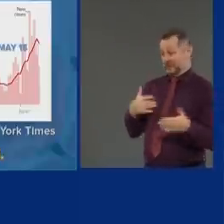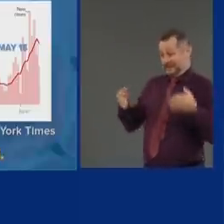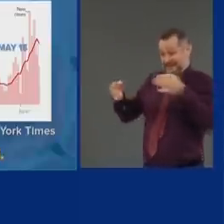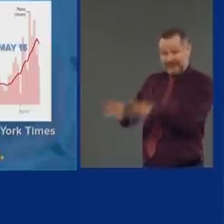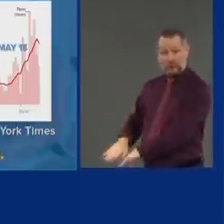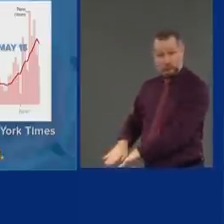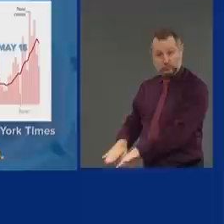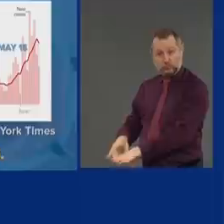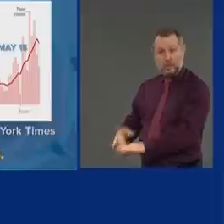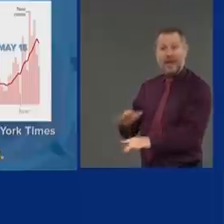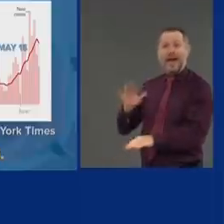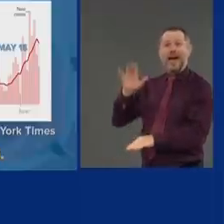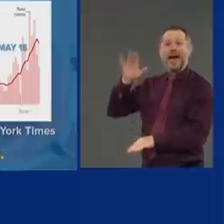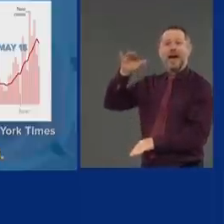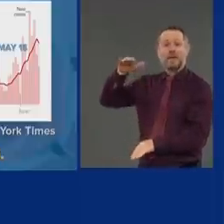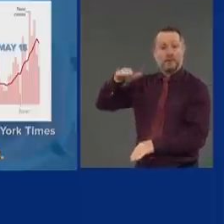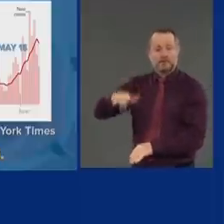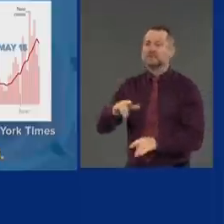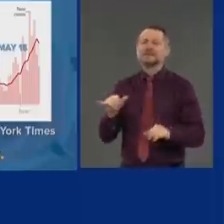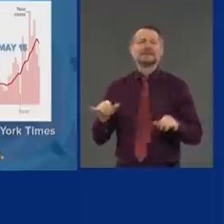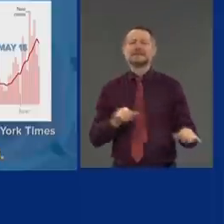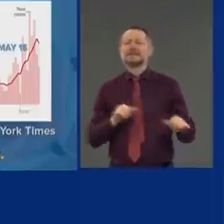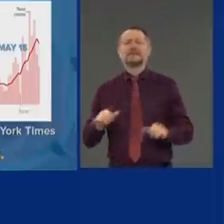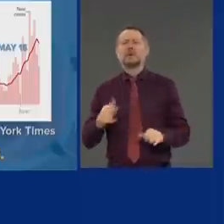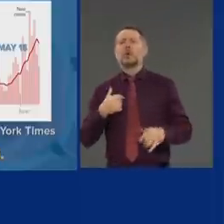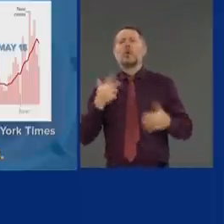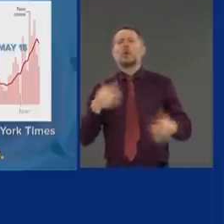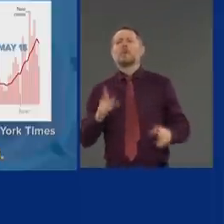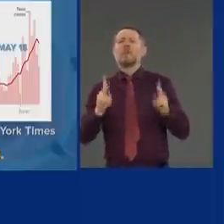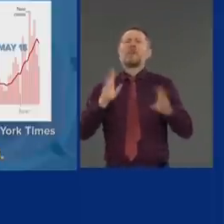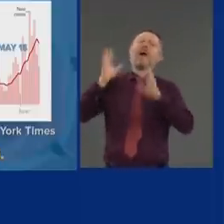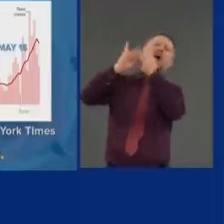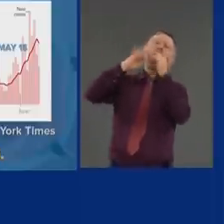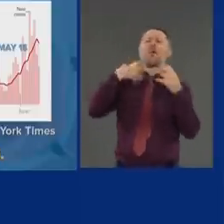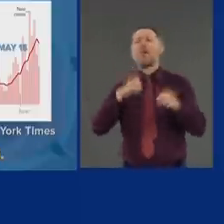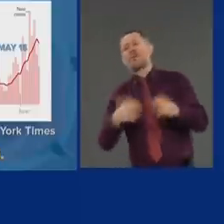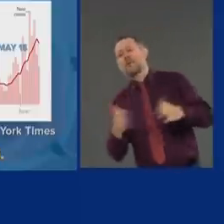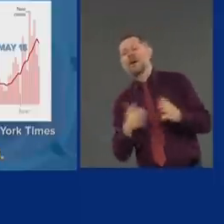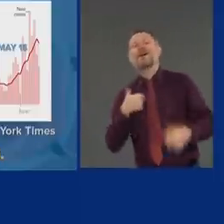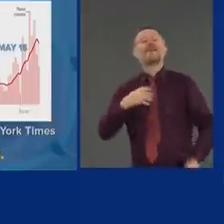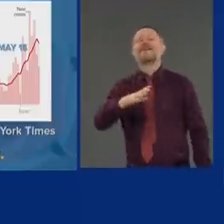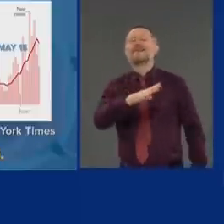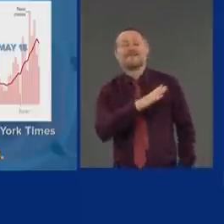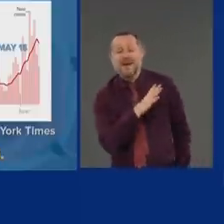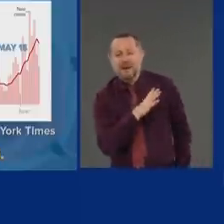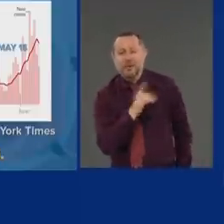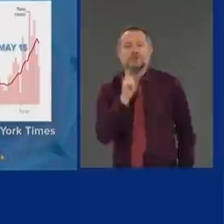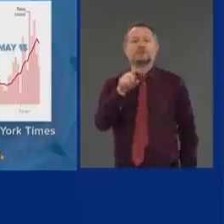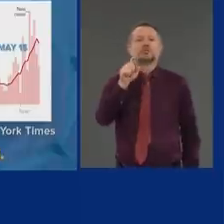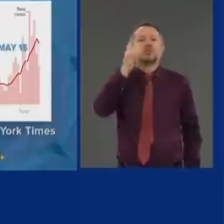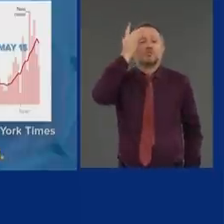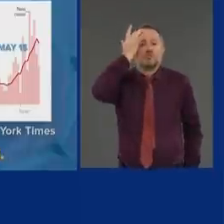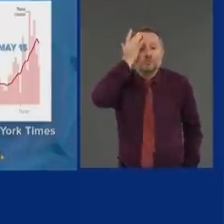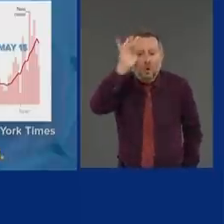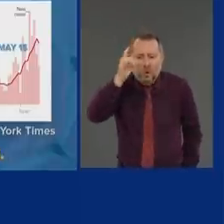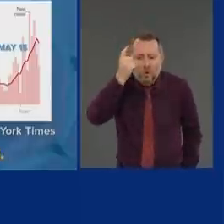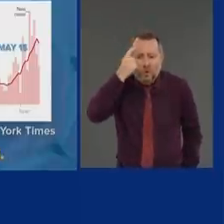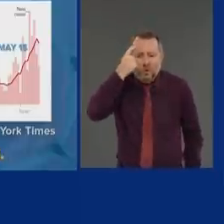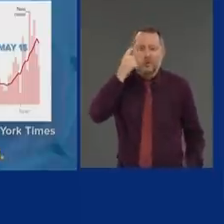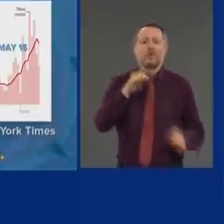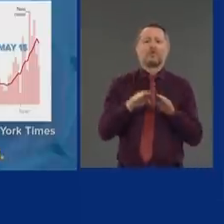sense. Well, we want to reopen. Okay, but you have to reopen smartly and safely